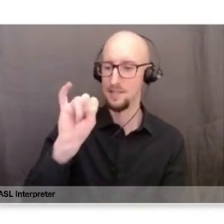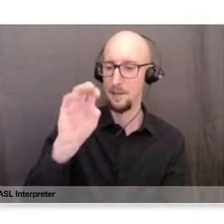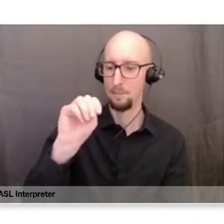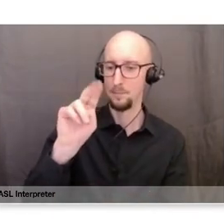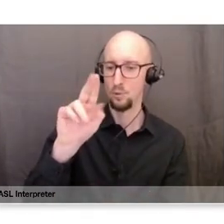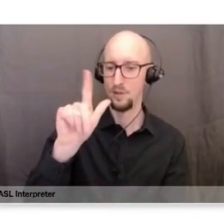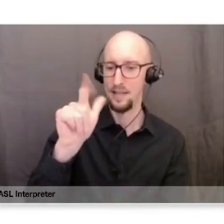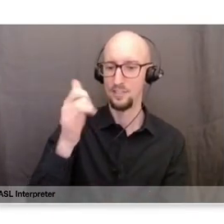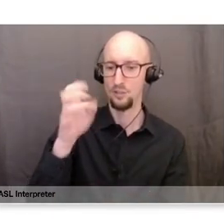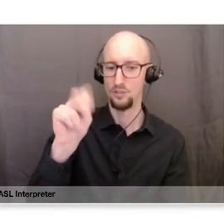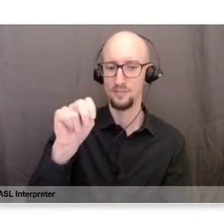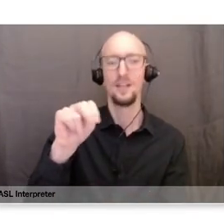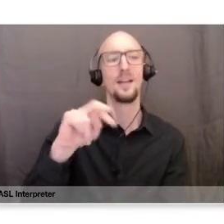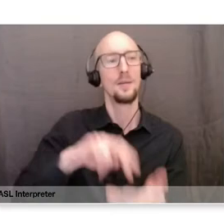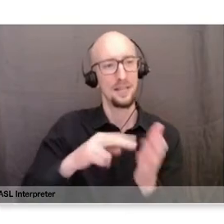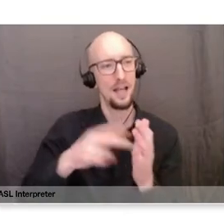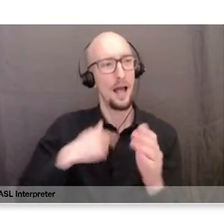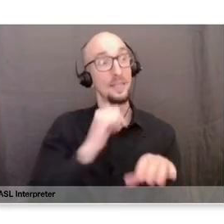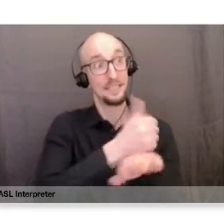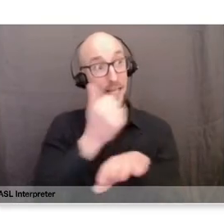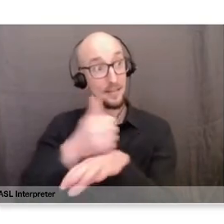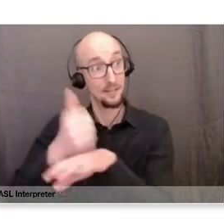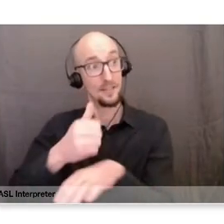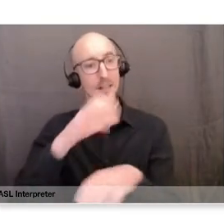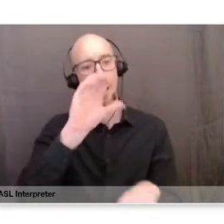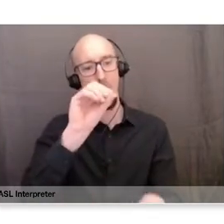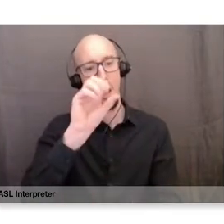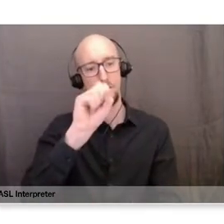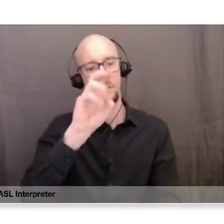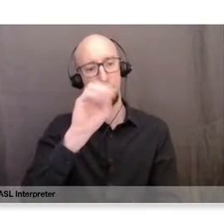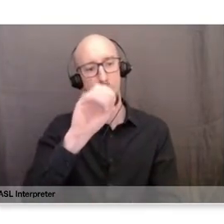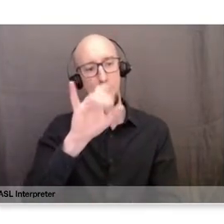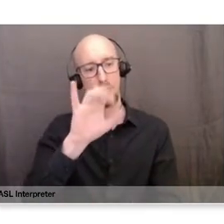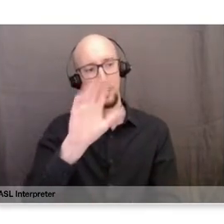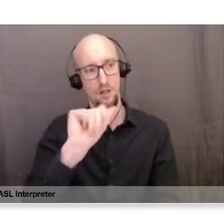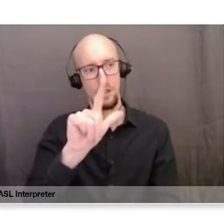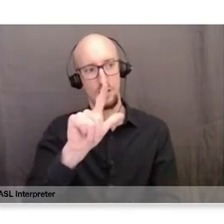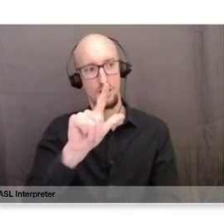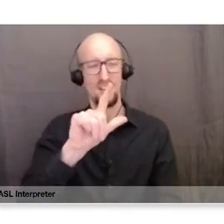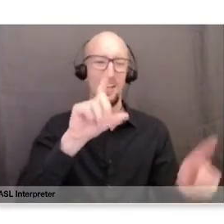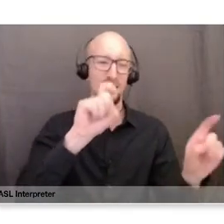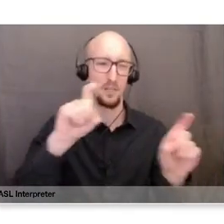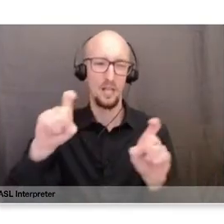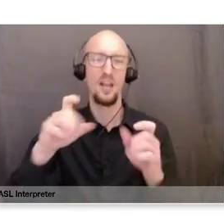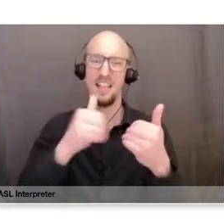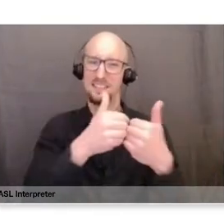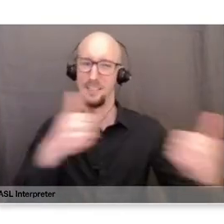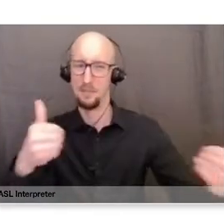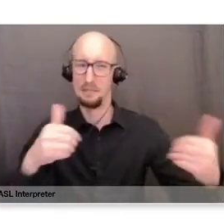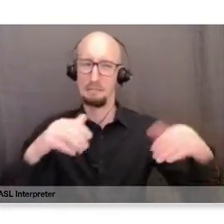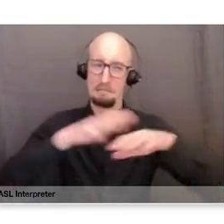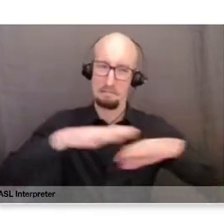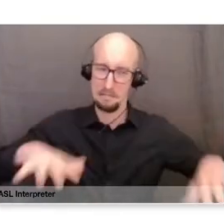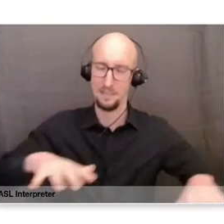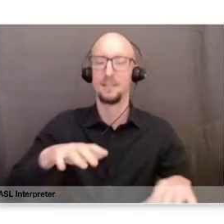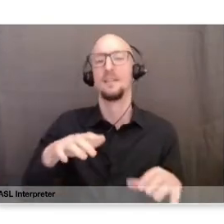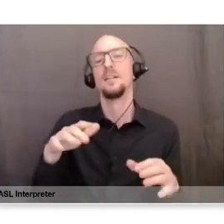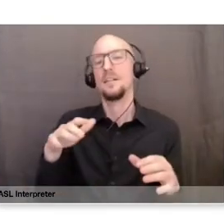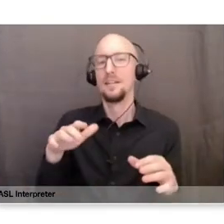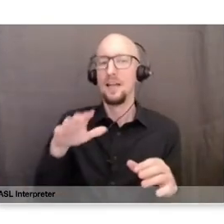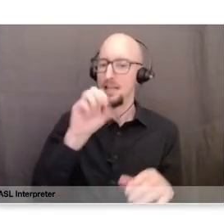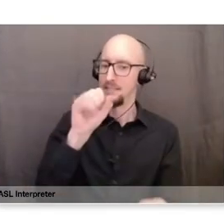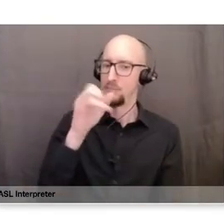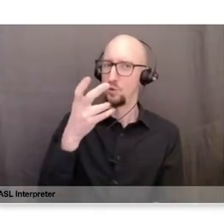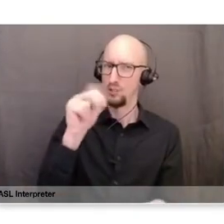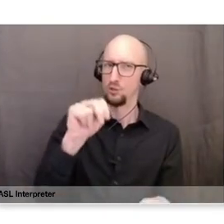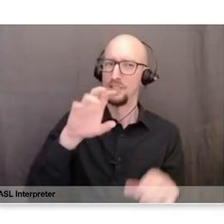these cosmological simulations apart in many ways compared to other okay. ways numerically visualizing